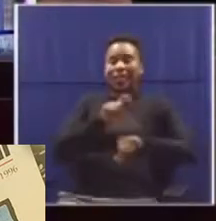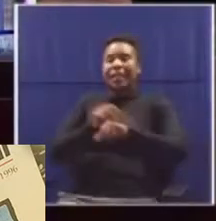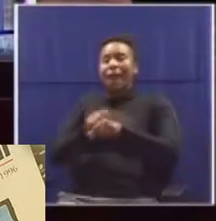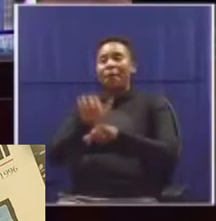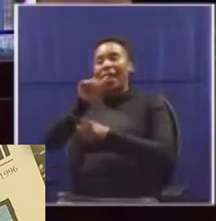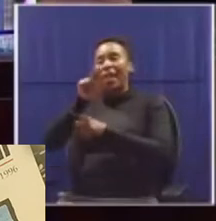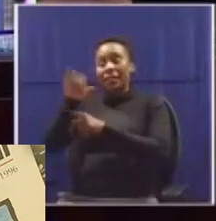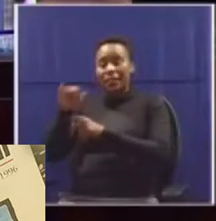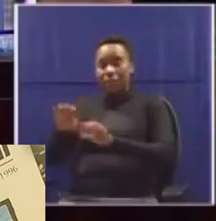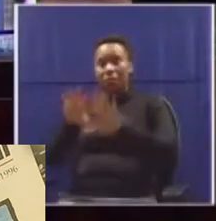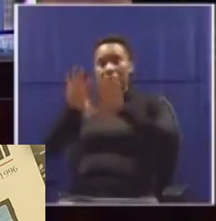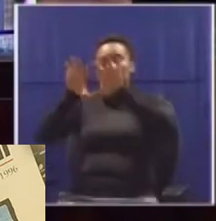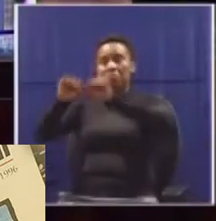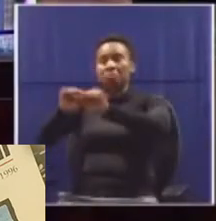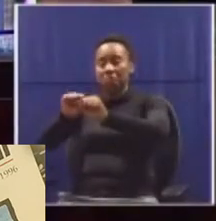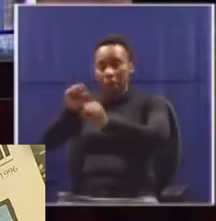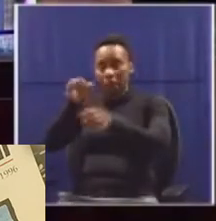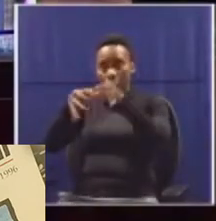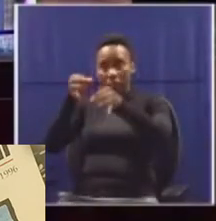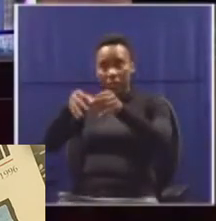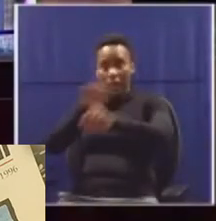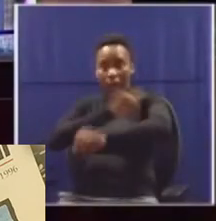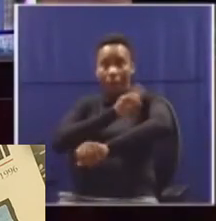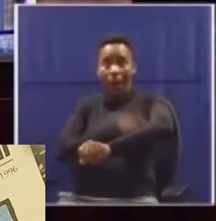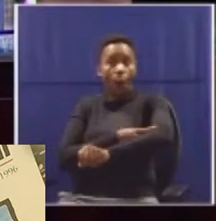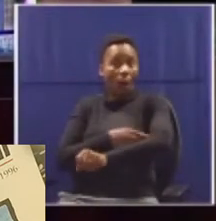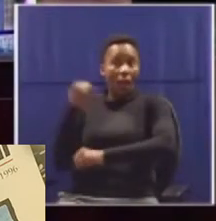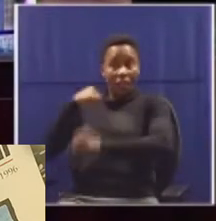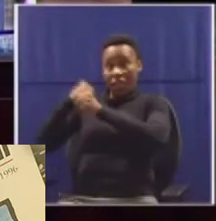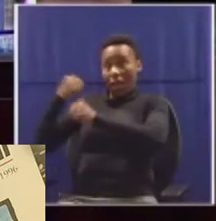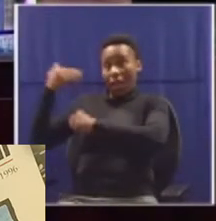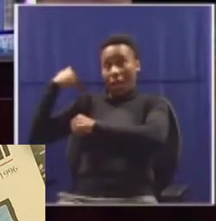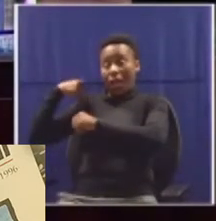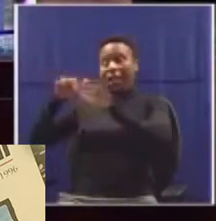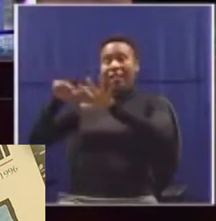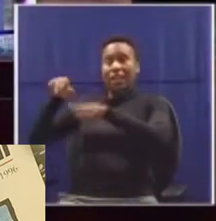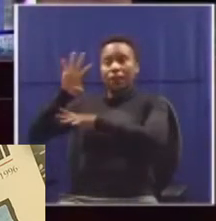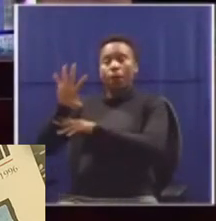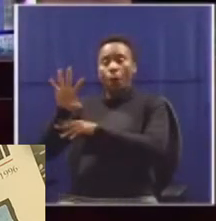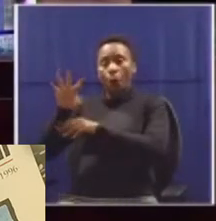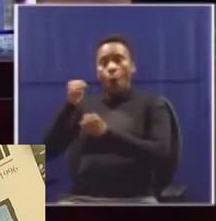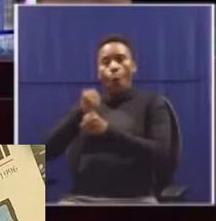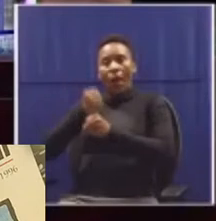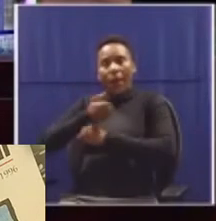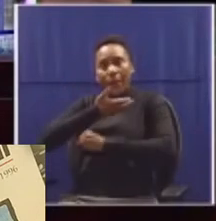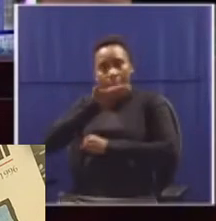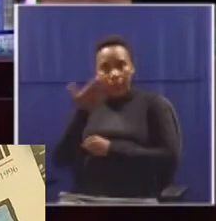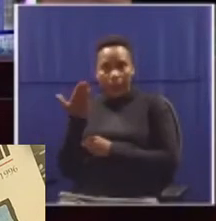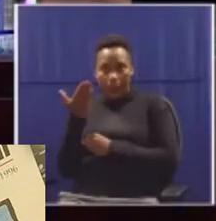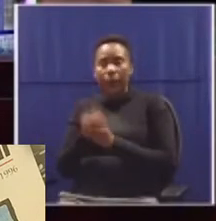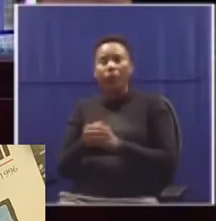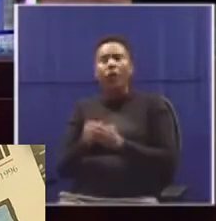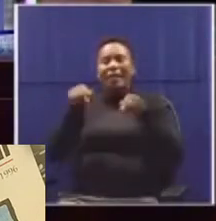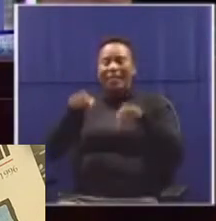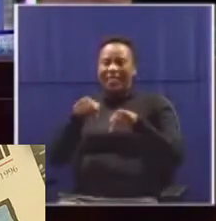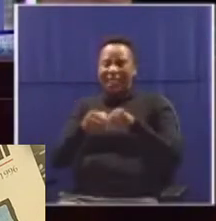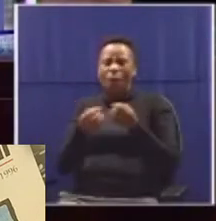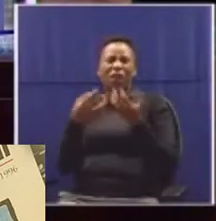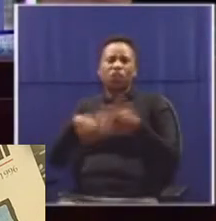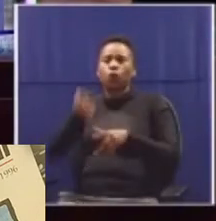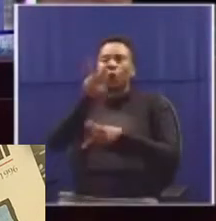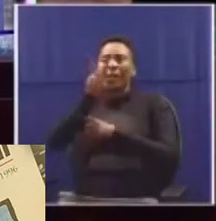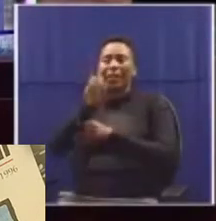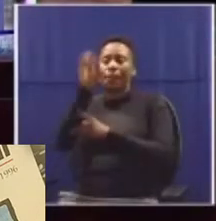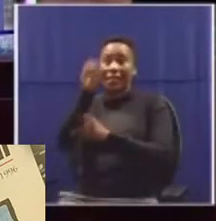over political power in 1994 unemployment rate in this country was 20